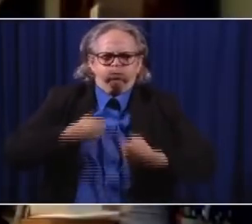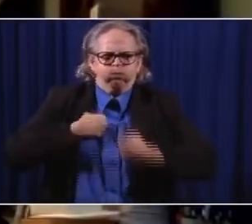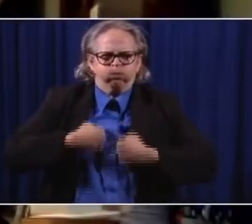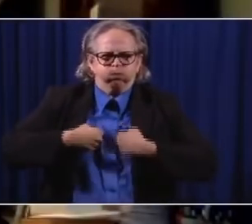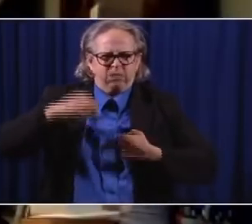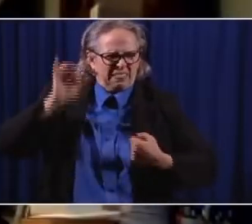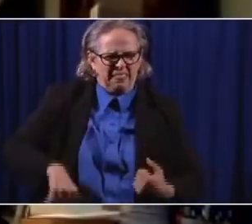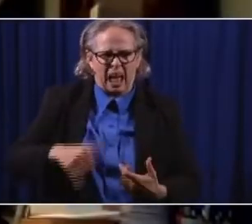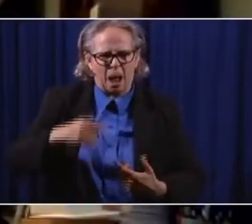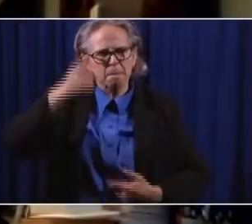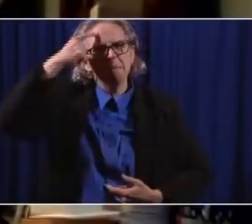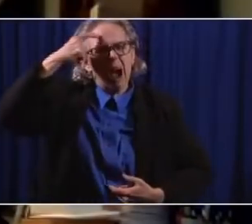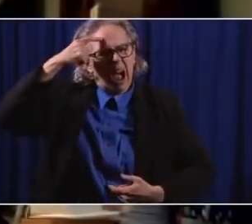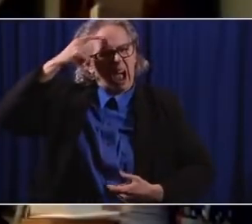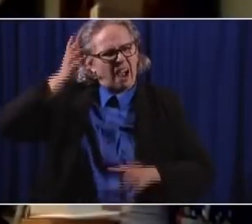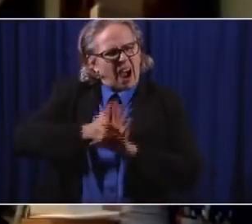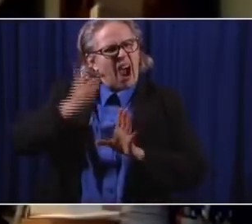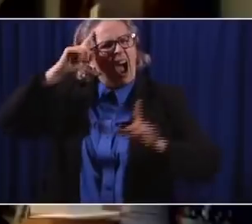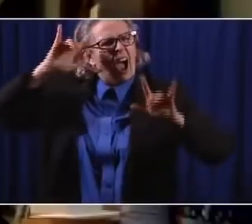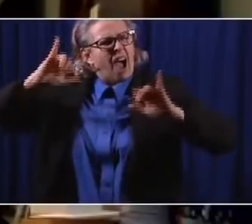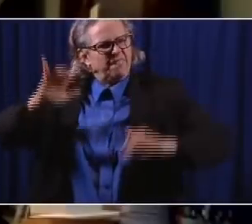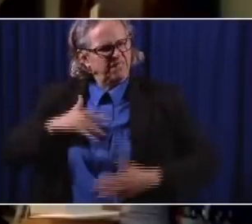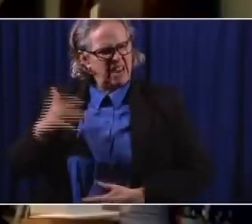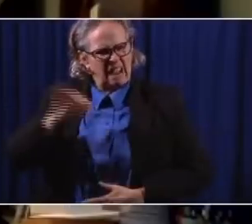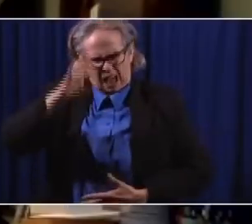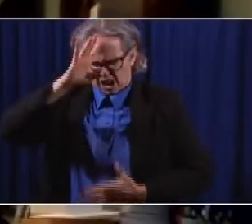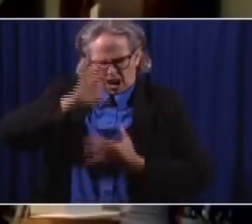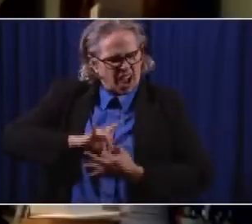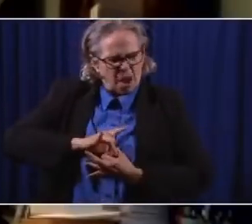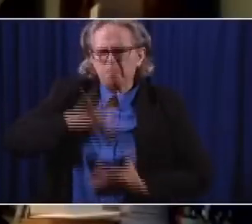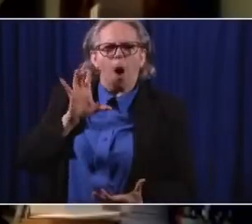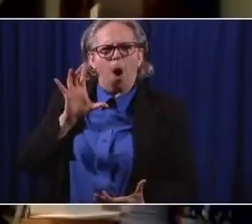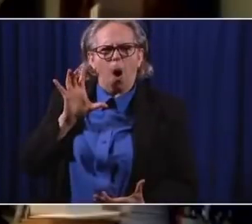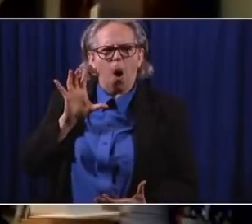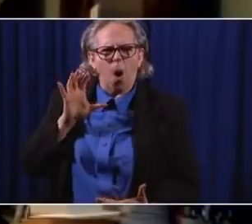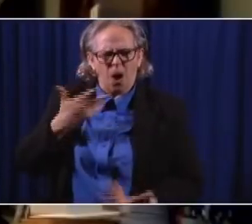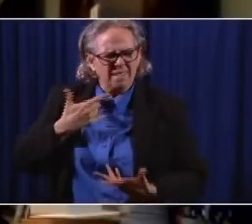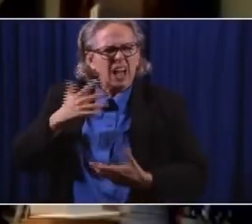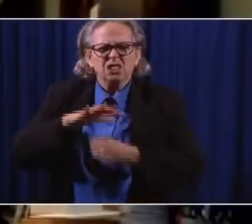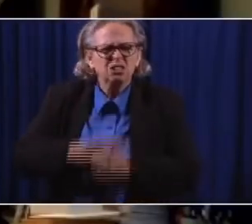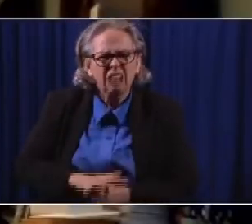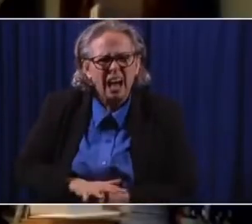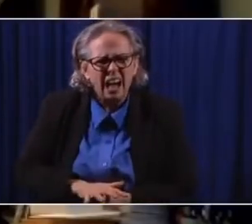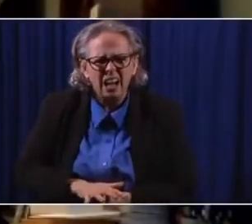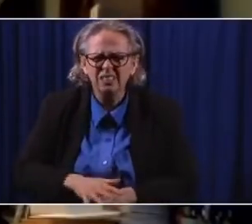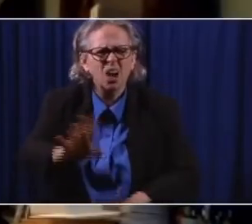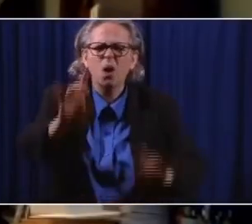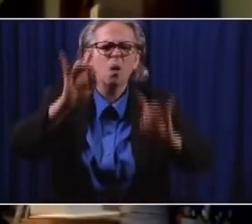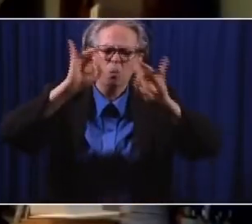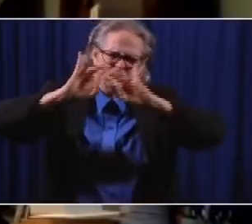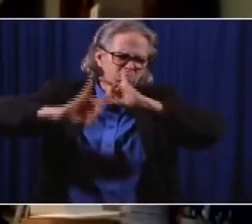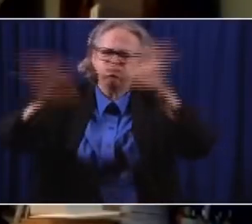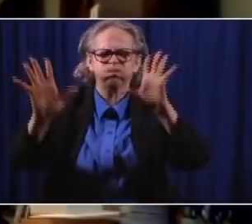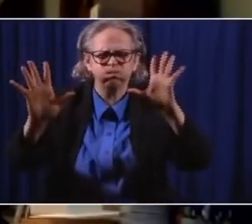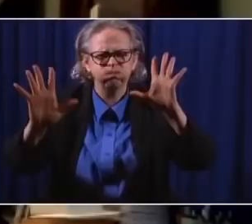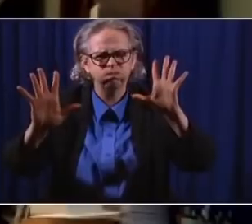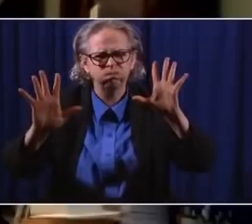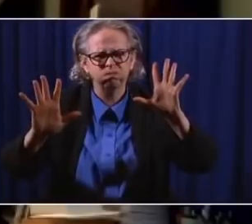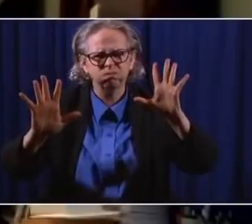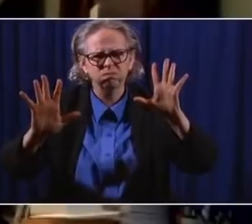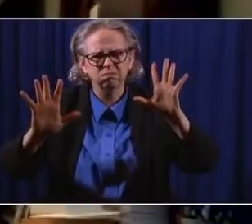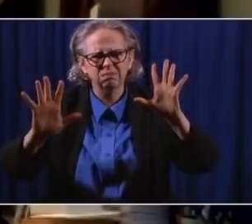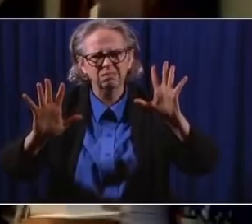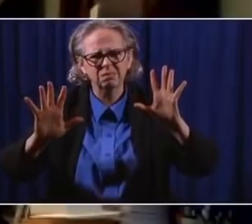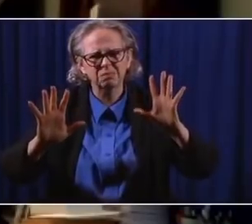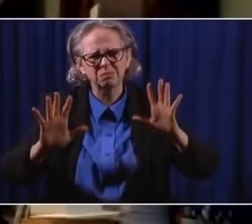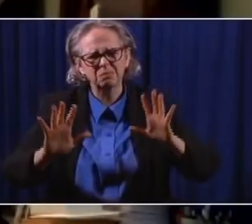stress is unique in my life and pretty extraordinary. So I can't emphasize enough.